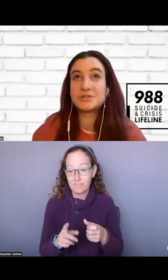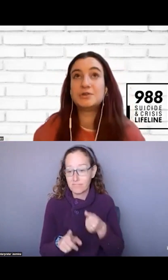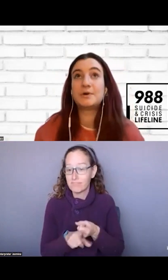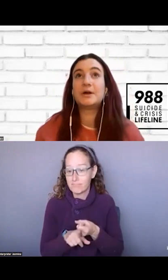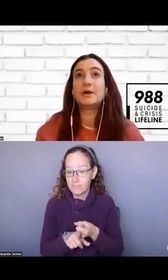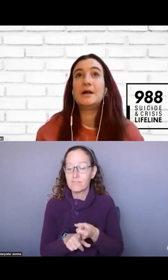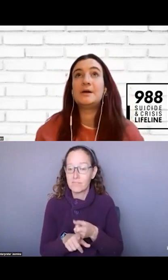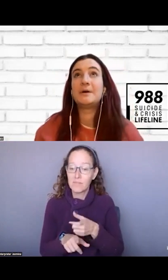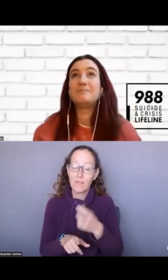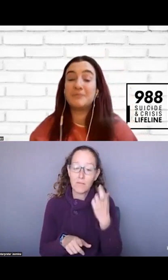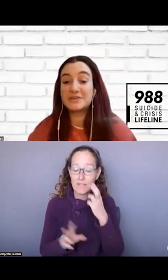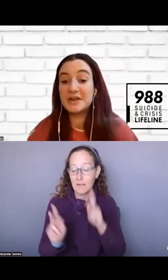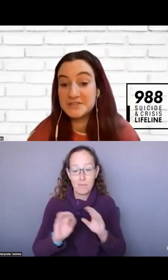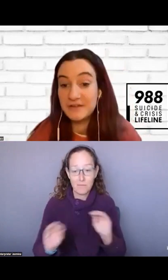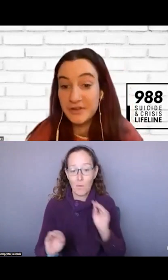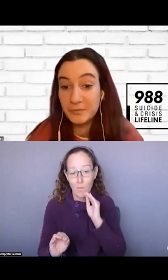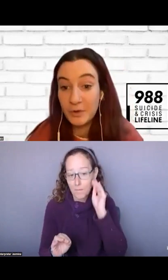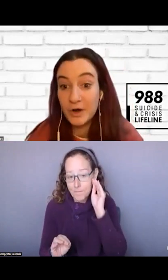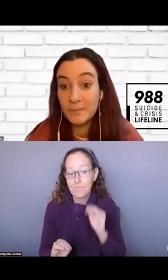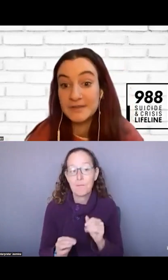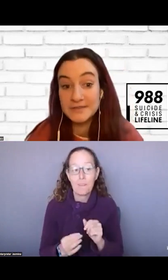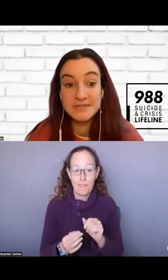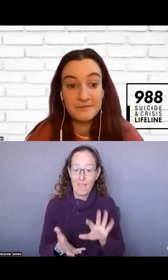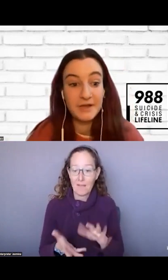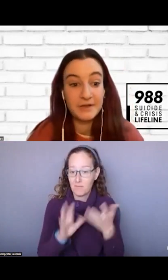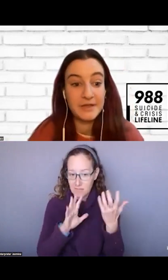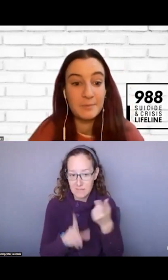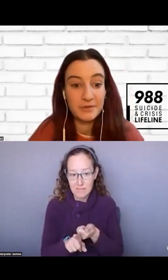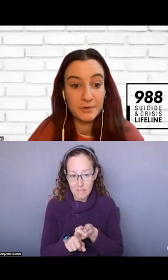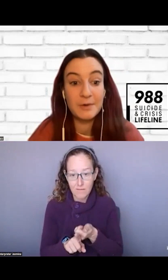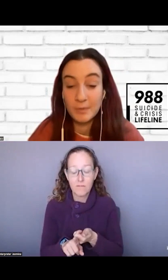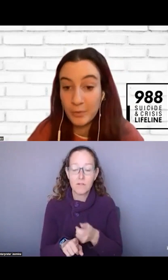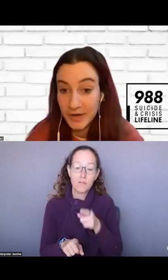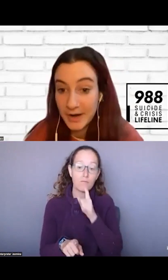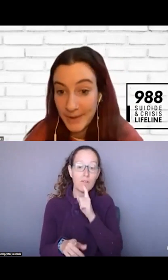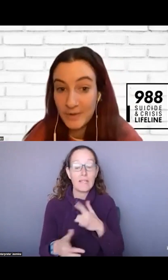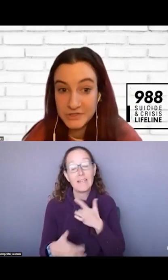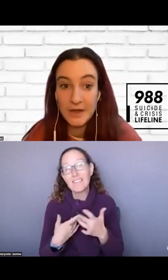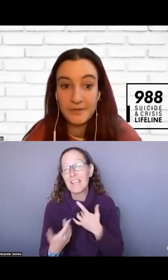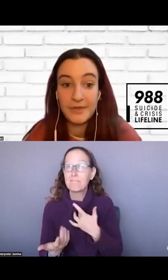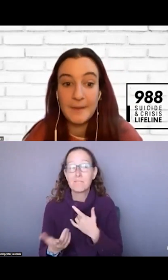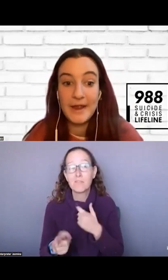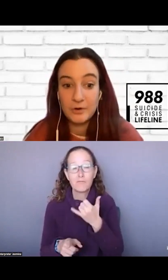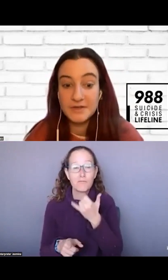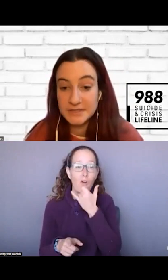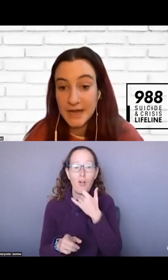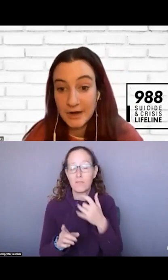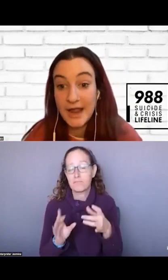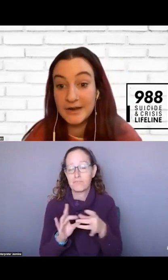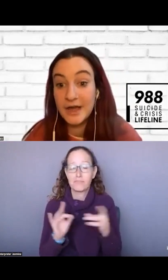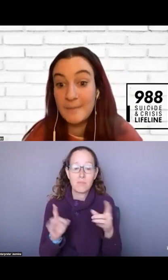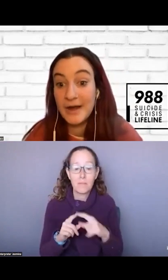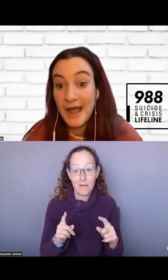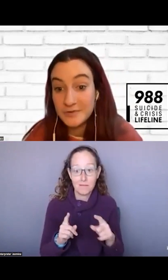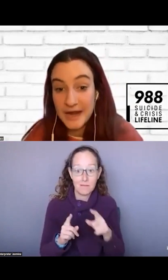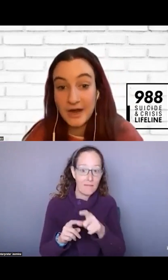and just super, or exciting is definitely the wrong word, but like this is definitely a breakthrough in reporting about mental health and crisis care